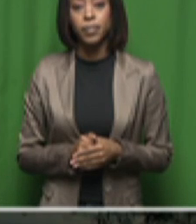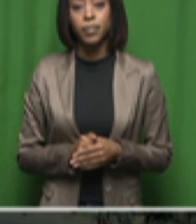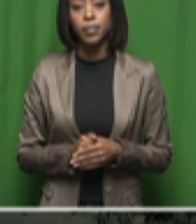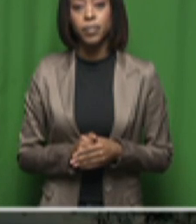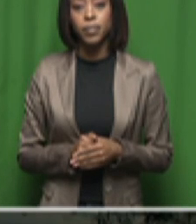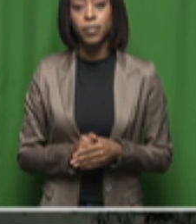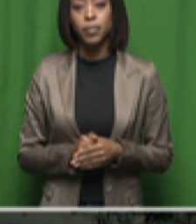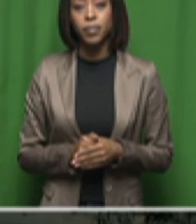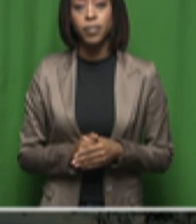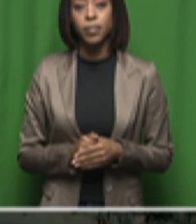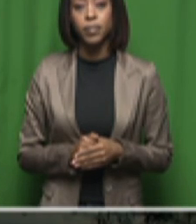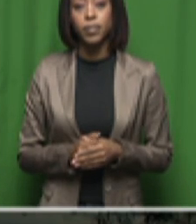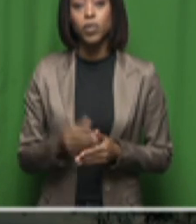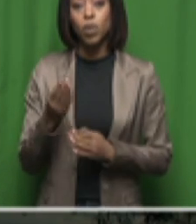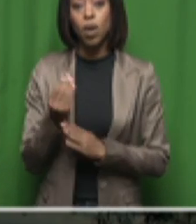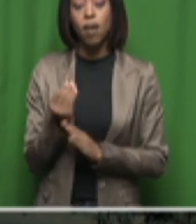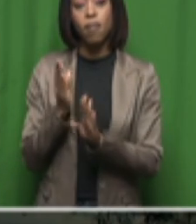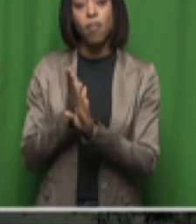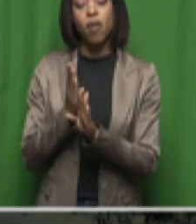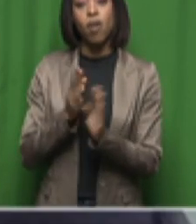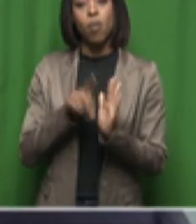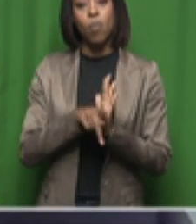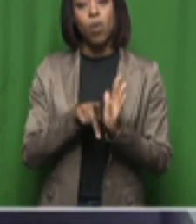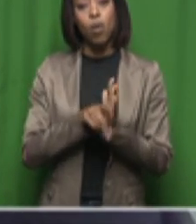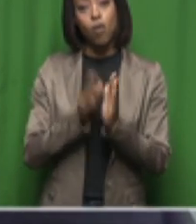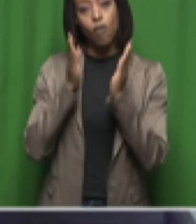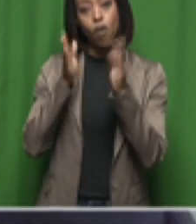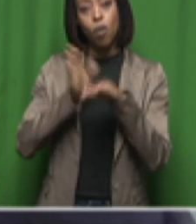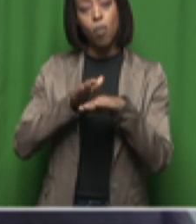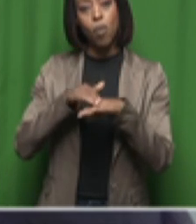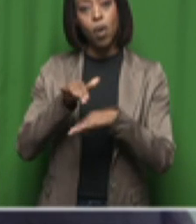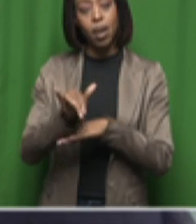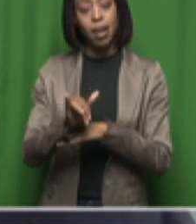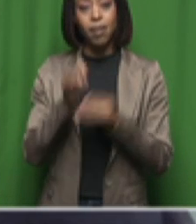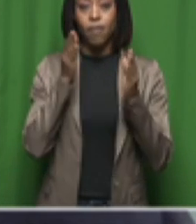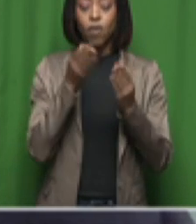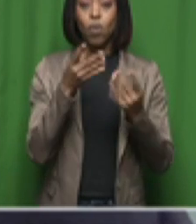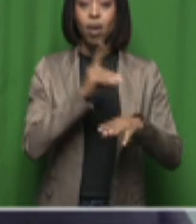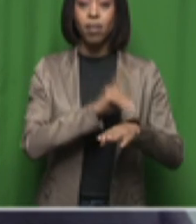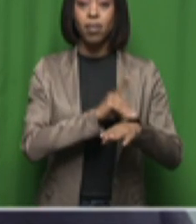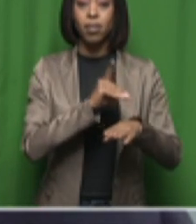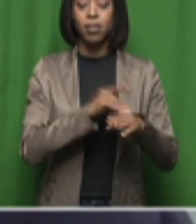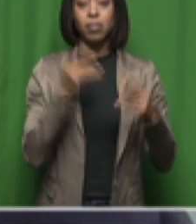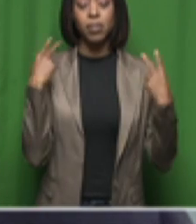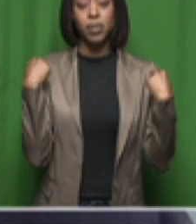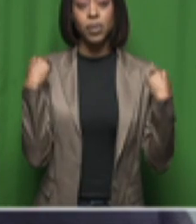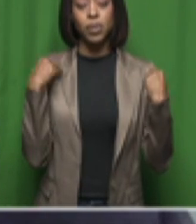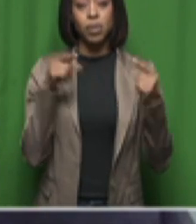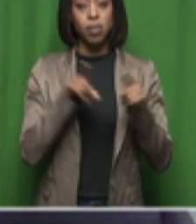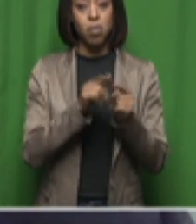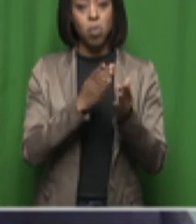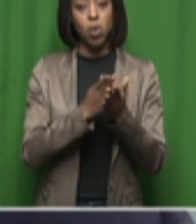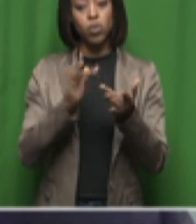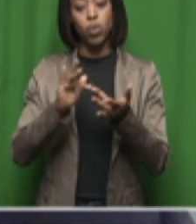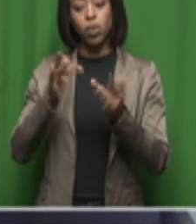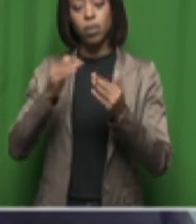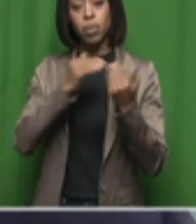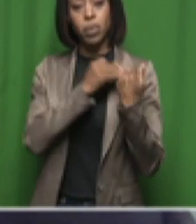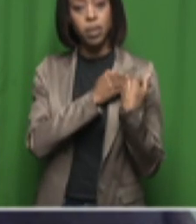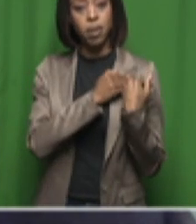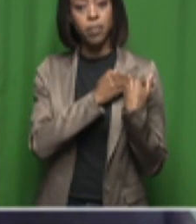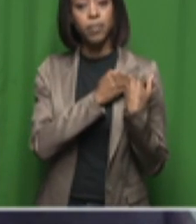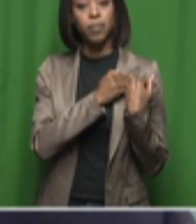we've got a privacy policy that looks at that and that looks at data security and the cybersecurity aspect